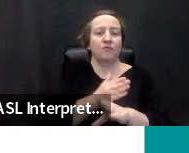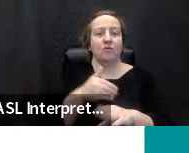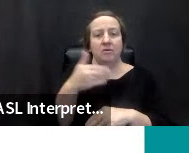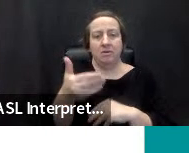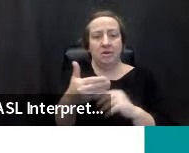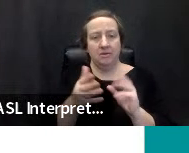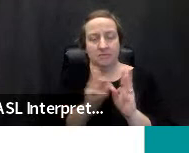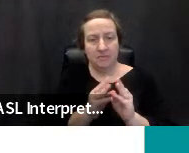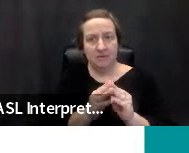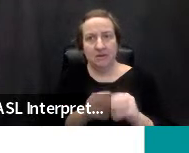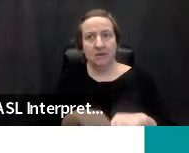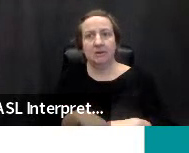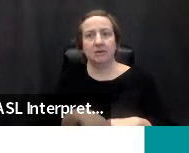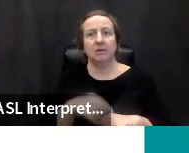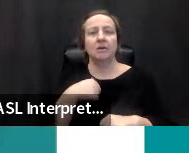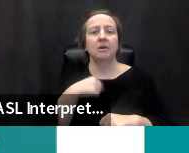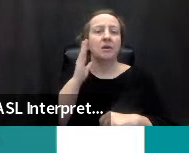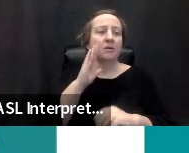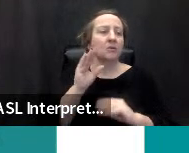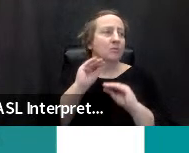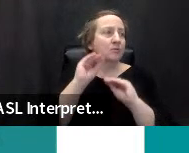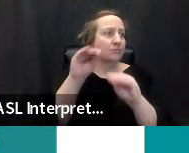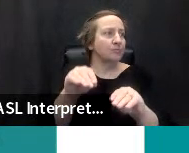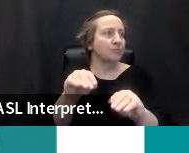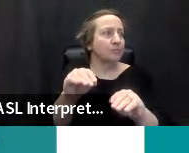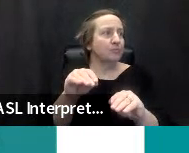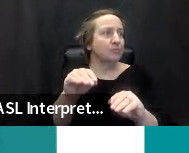meeting. And I'll put up the